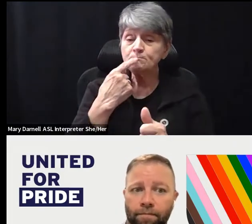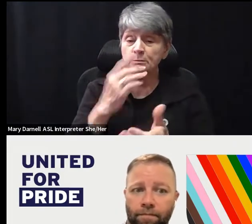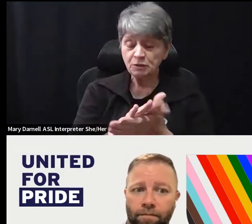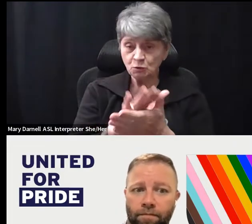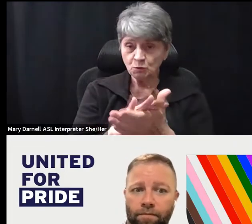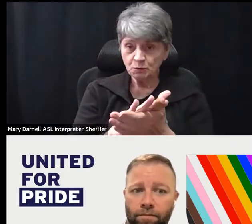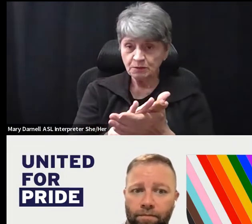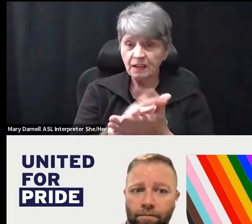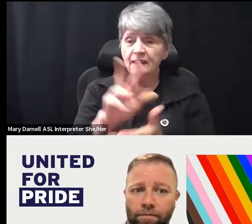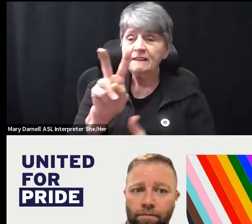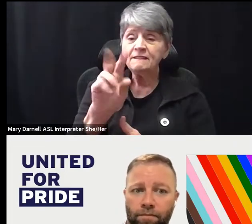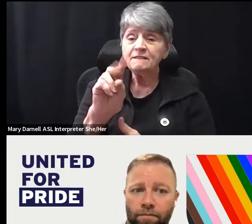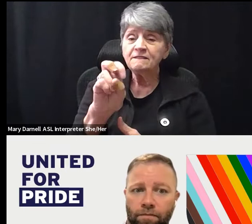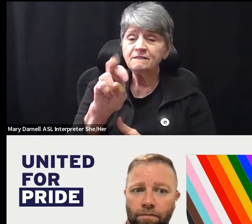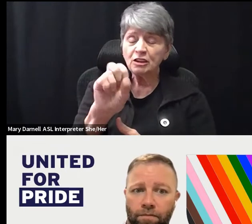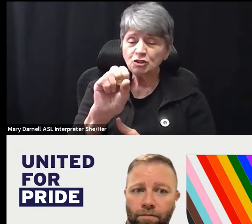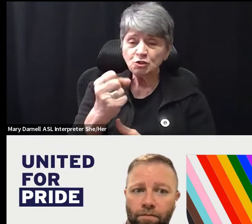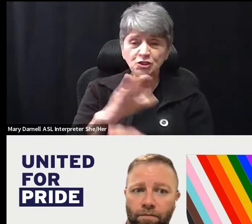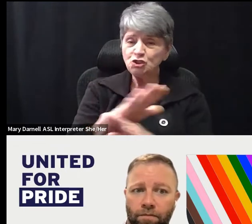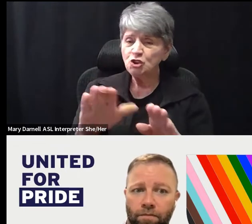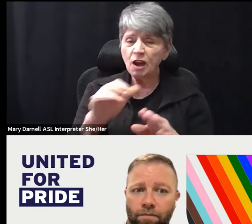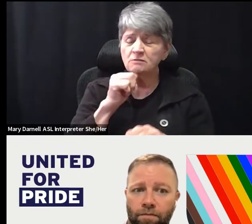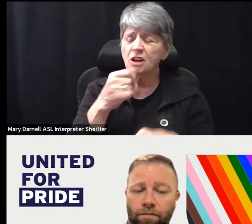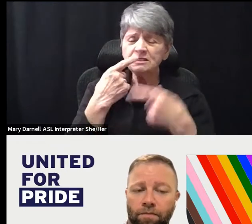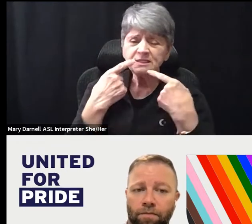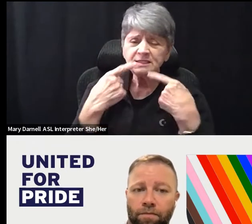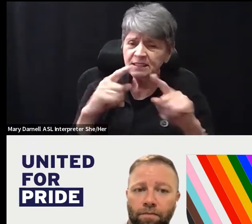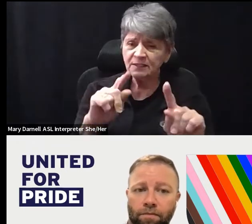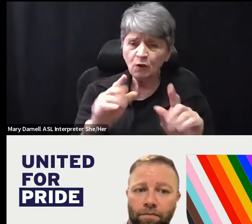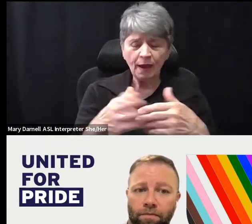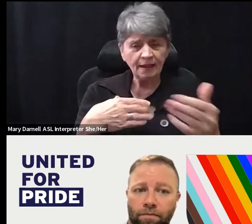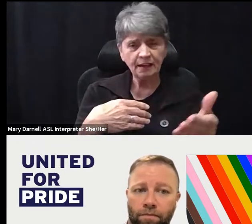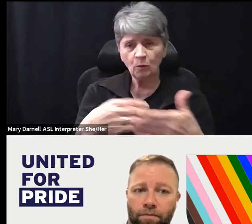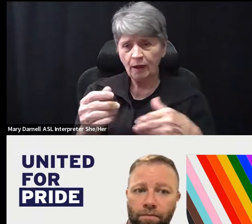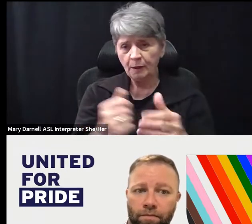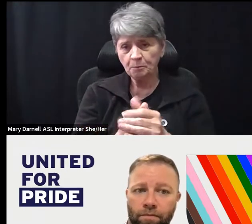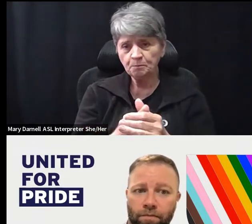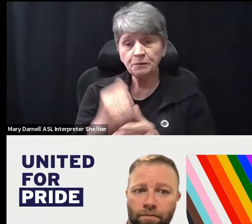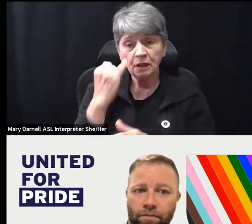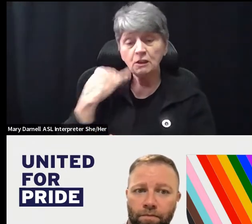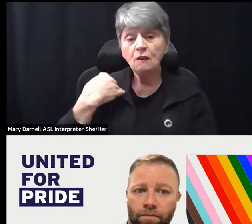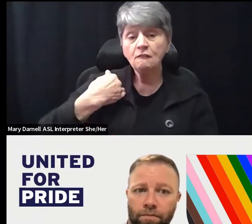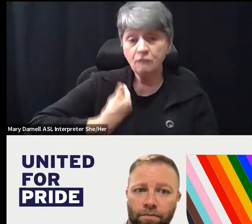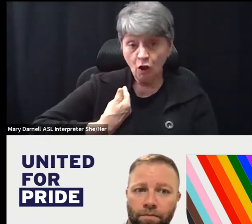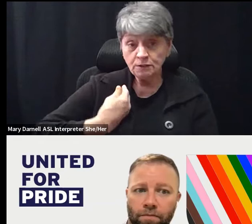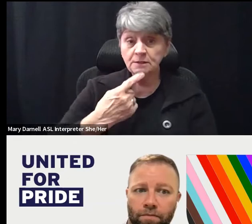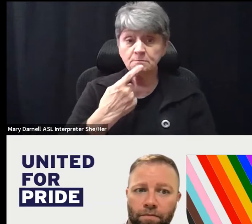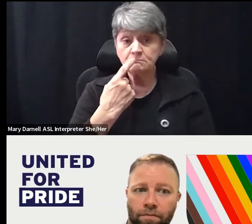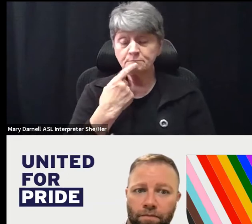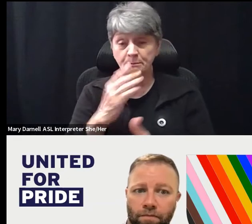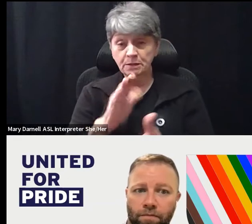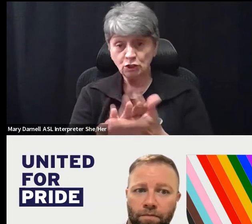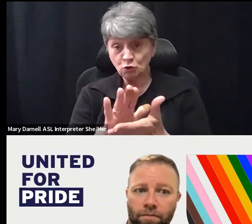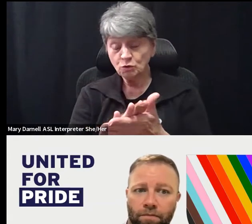anyway. And we should be creating, you know, if you fault our public schools, they're not perfect, but we should be